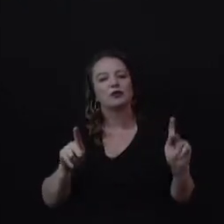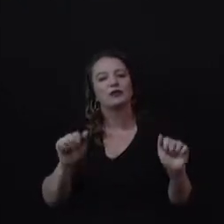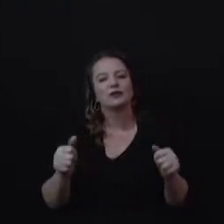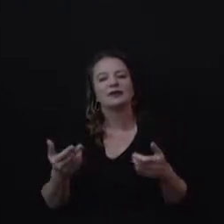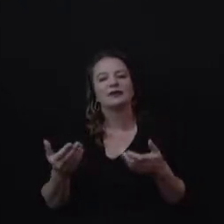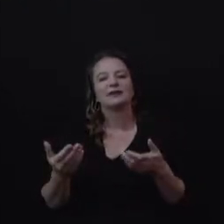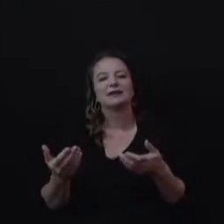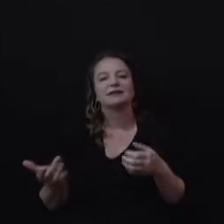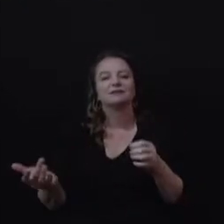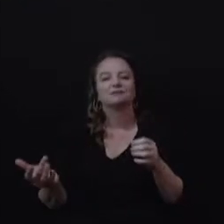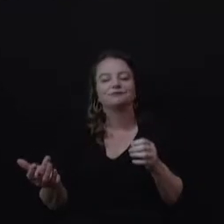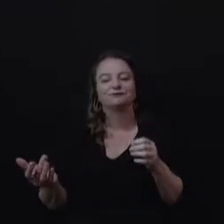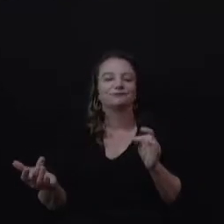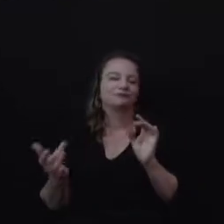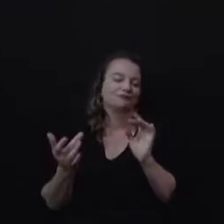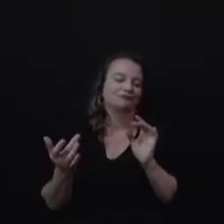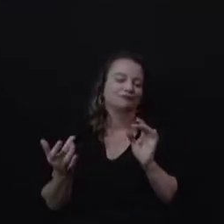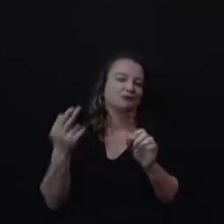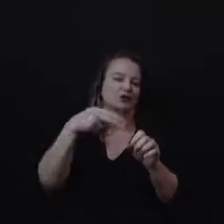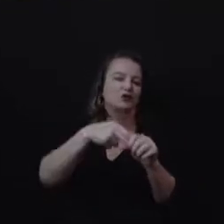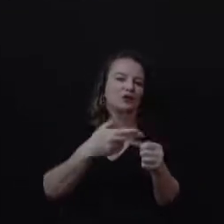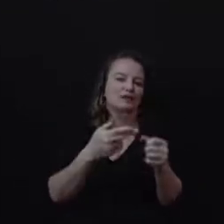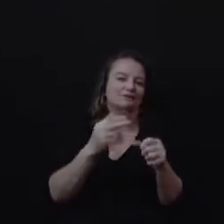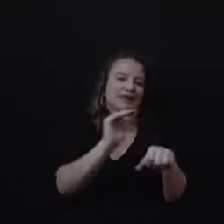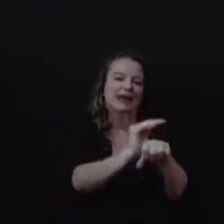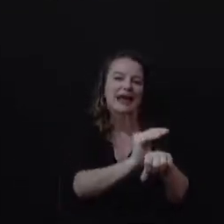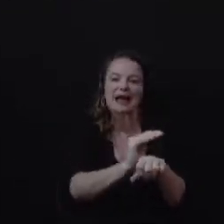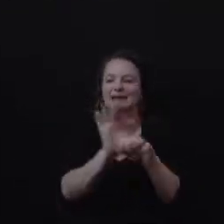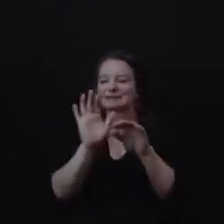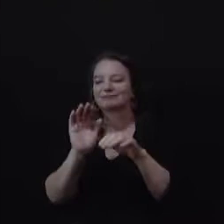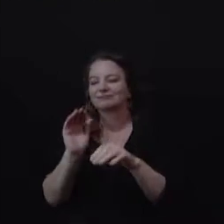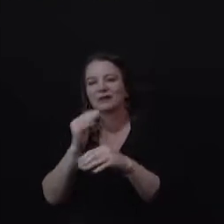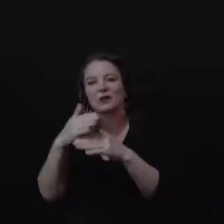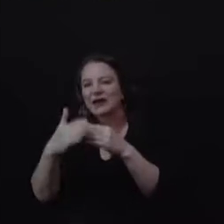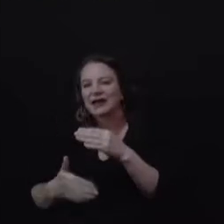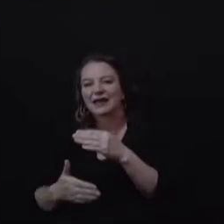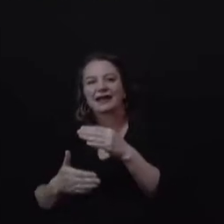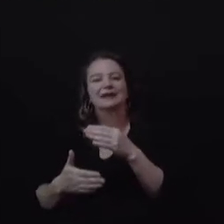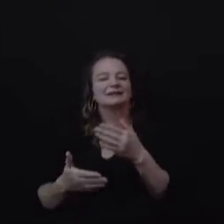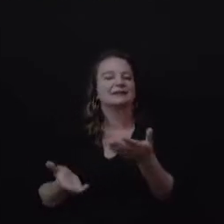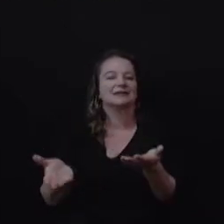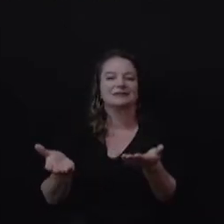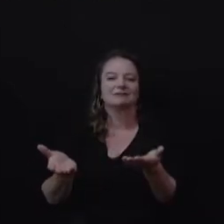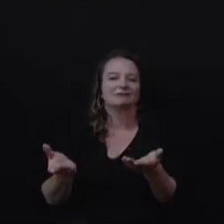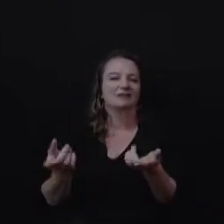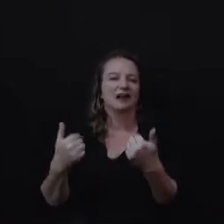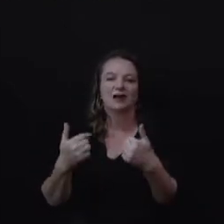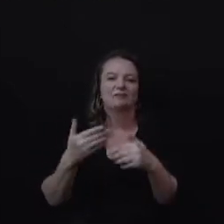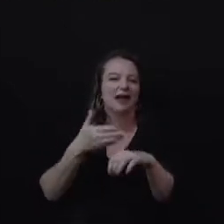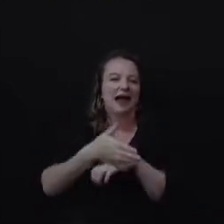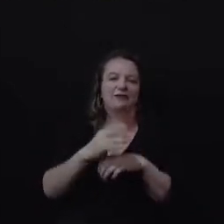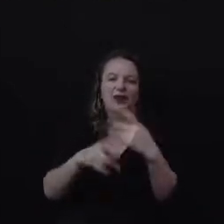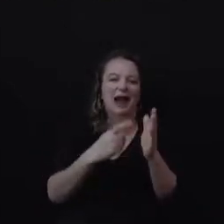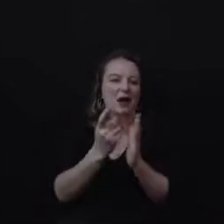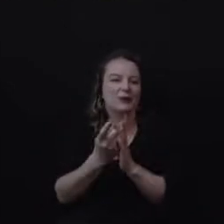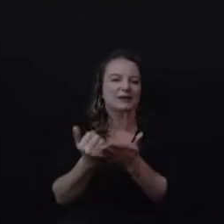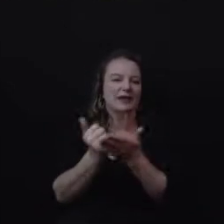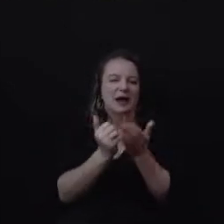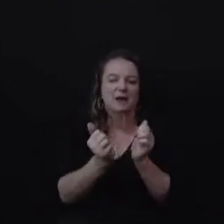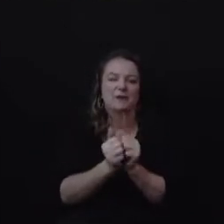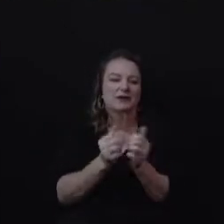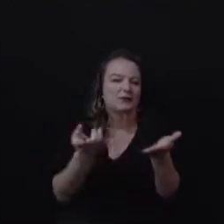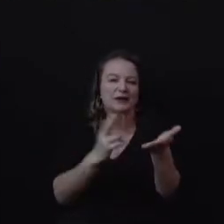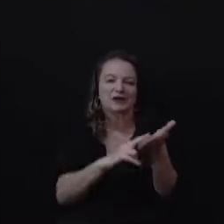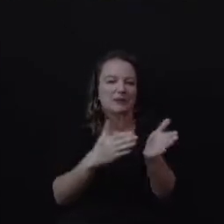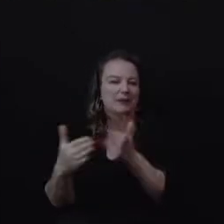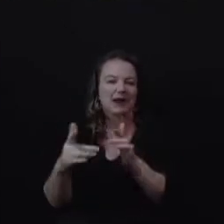plug in on nights and weekends. You can bring props home. You can come after hours and help with decorations or registration planning.